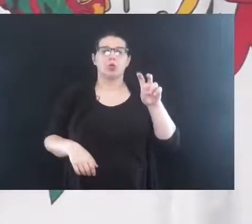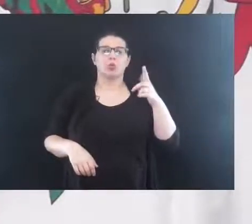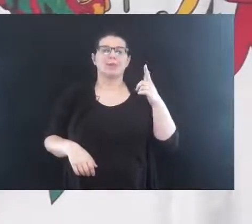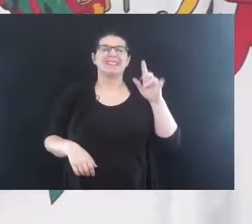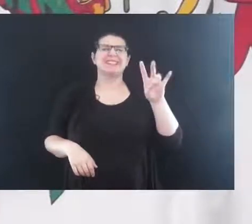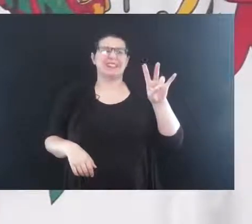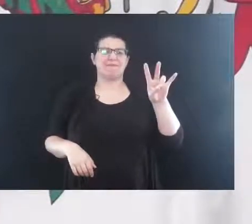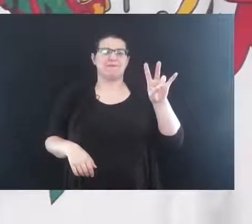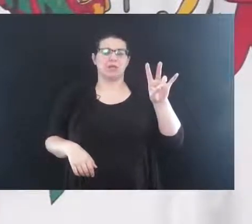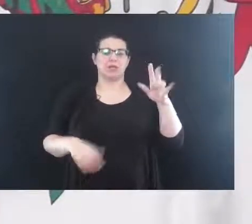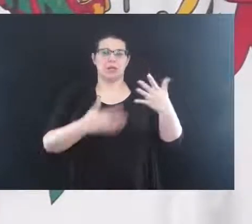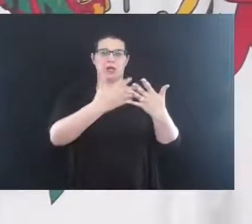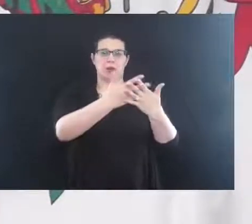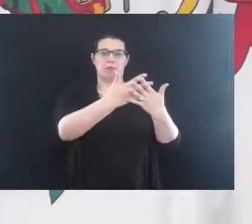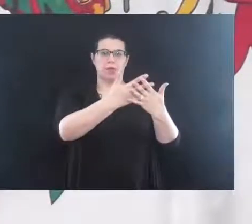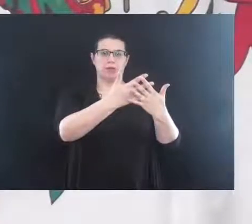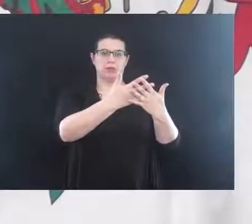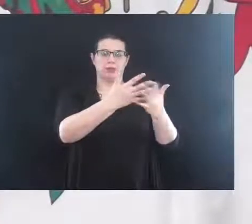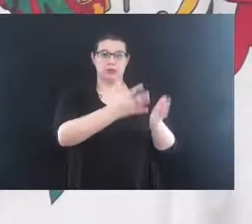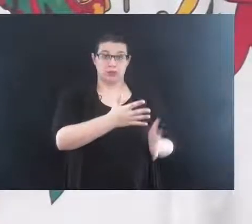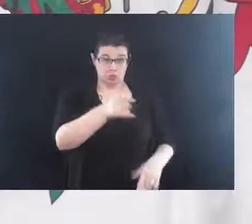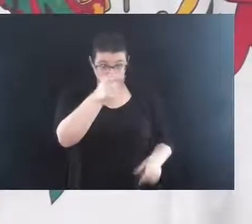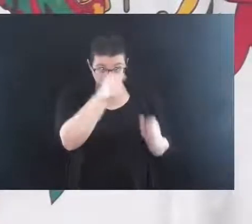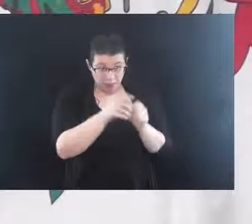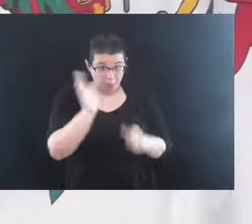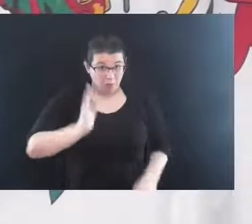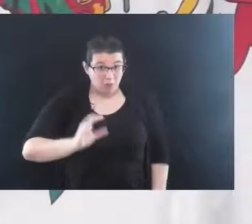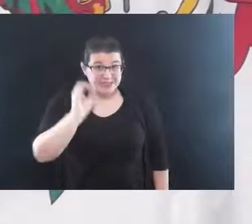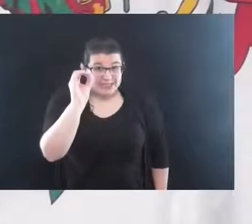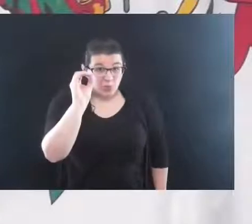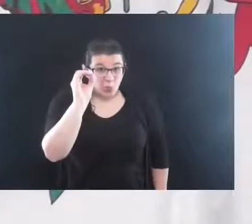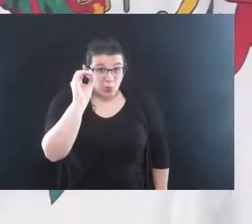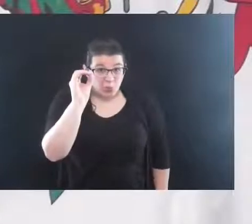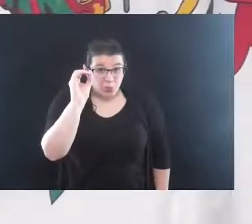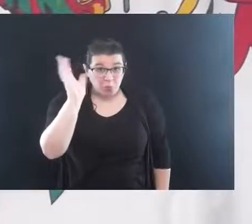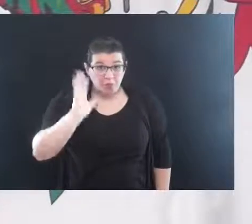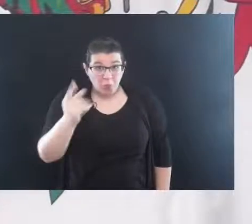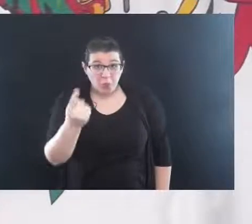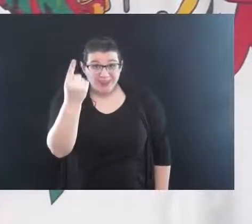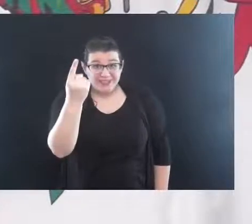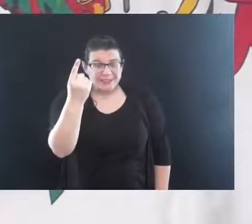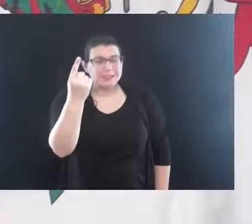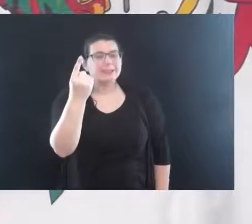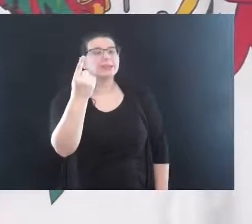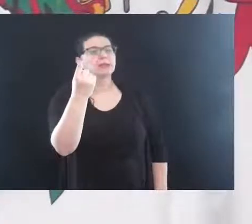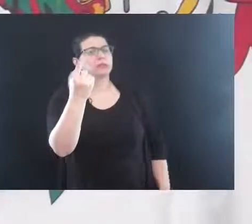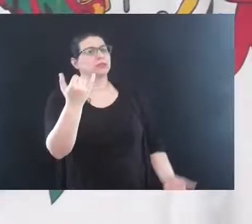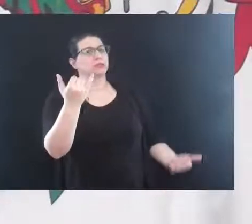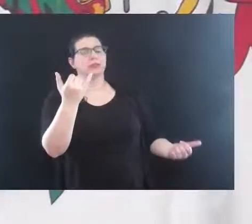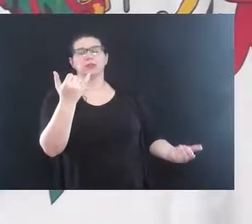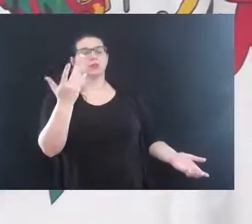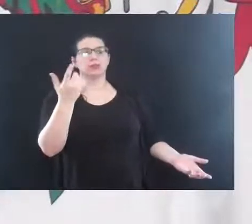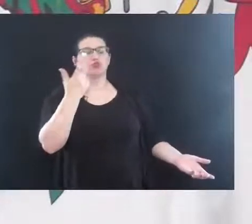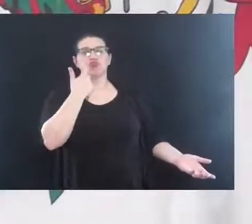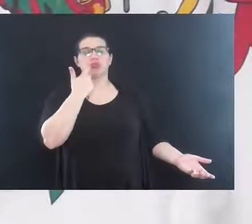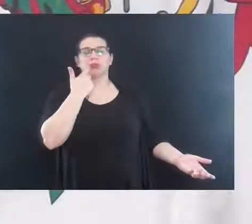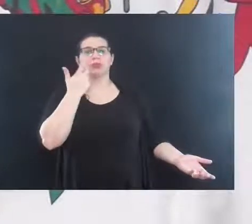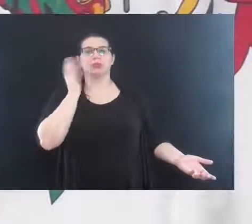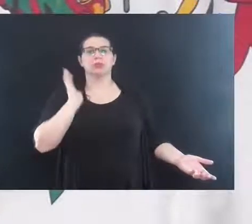227 inmates. Remember when that number was either 0 or 1? Just the other day. Now we